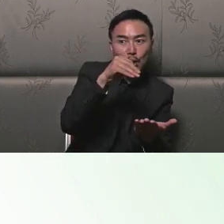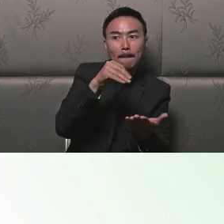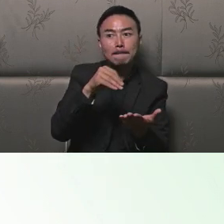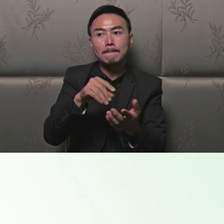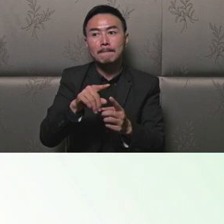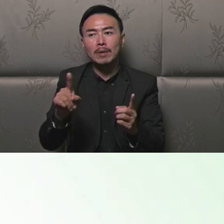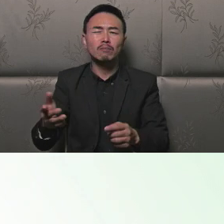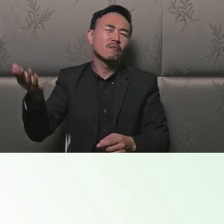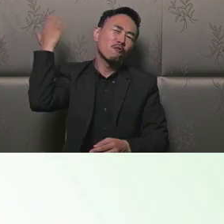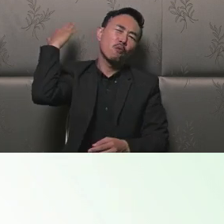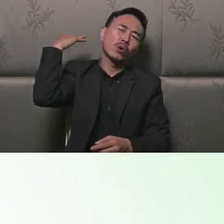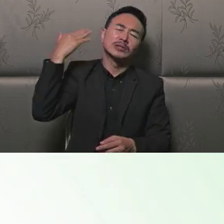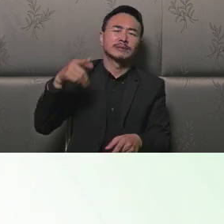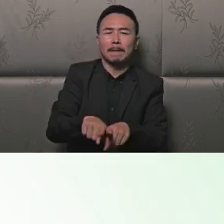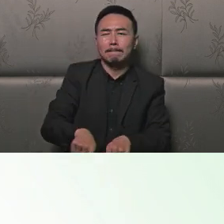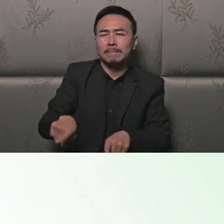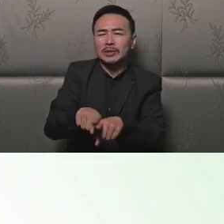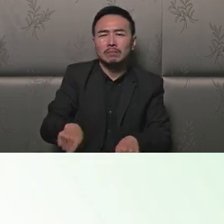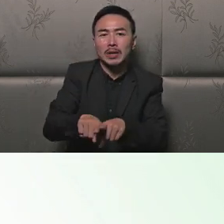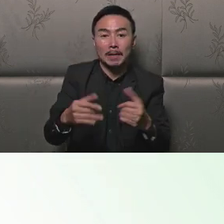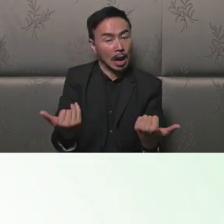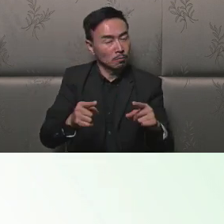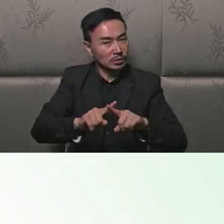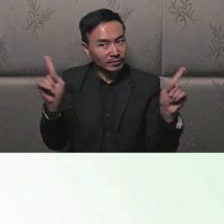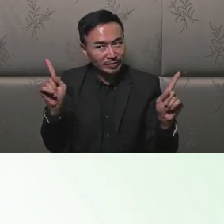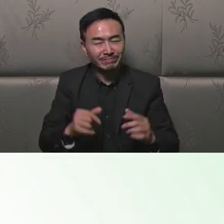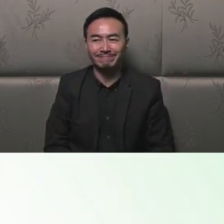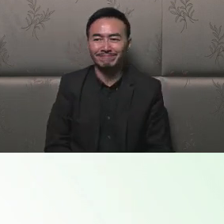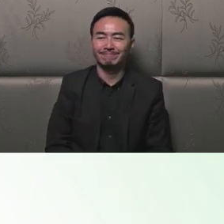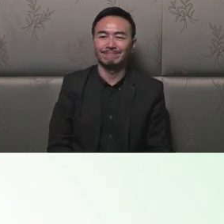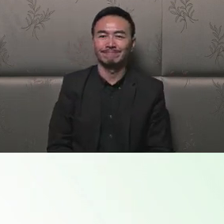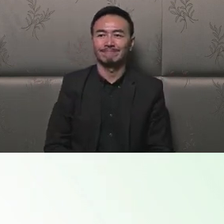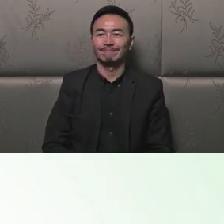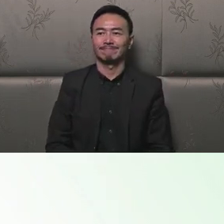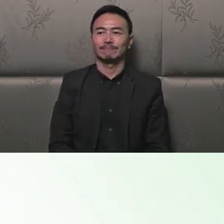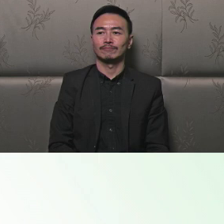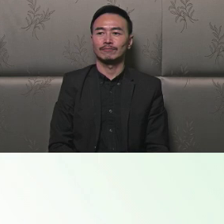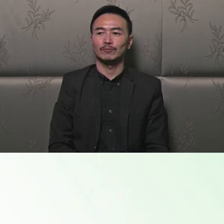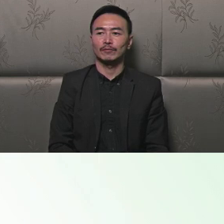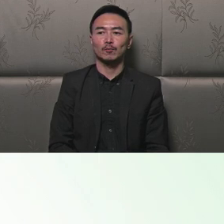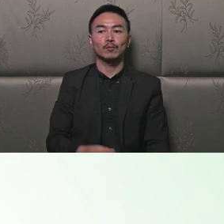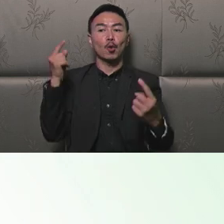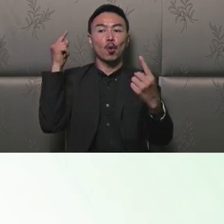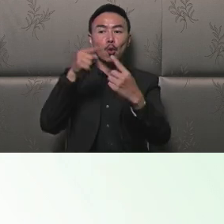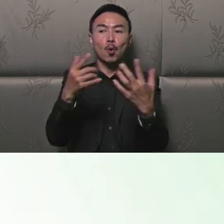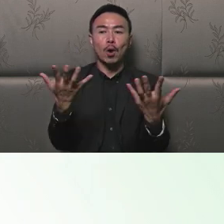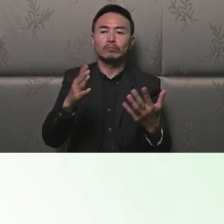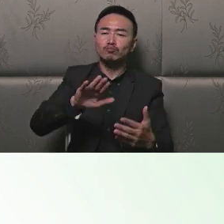When we come to equity and inclusion, and knowing my time is coming down, I did want to also talk